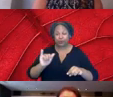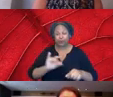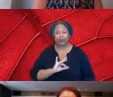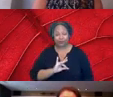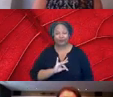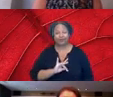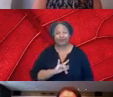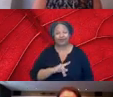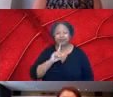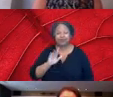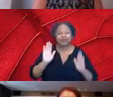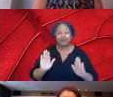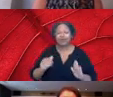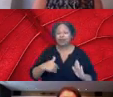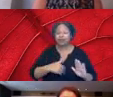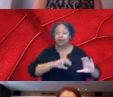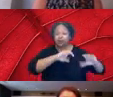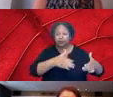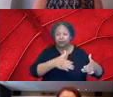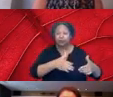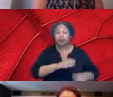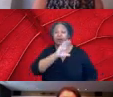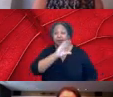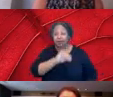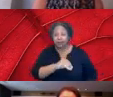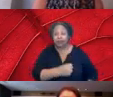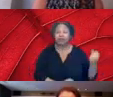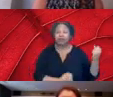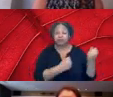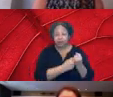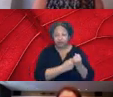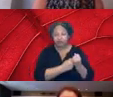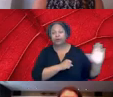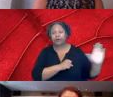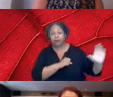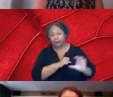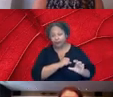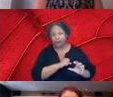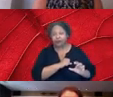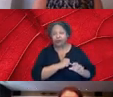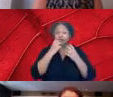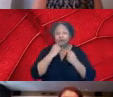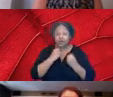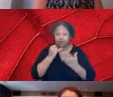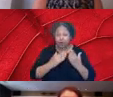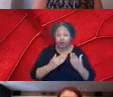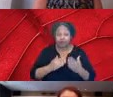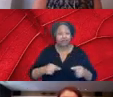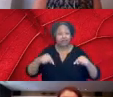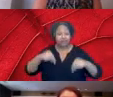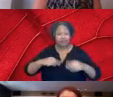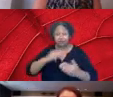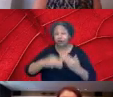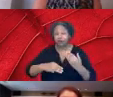It's great to have sponsors, corporate sponsors that value us as artists. This initiative is very important